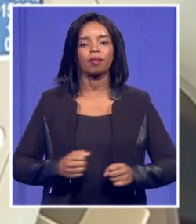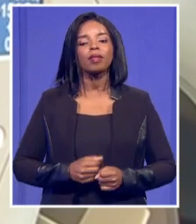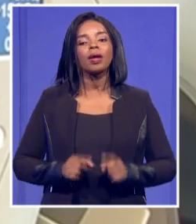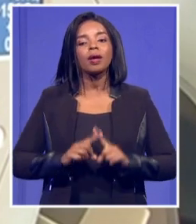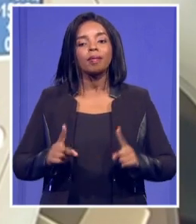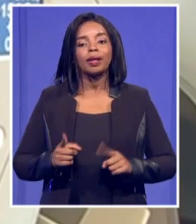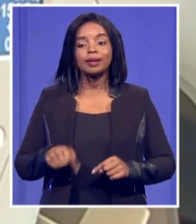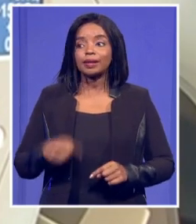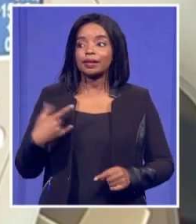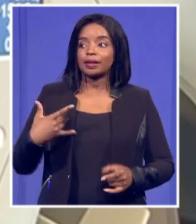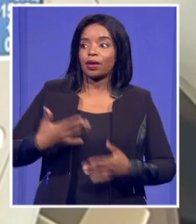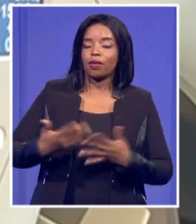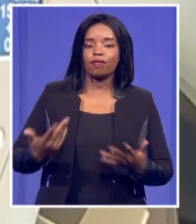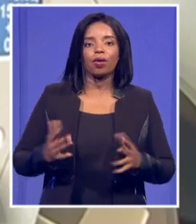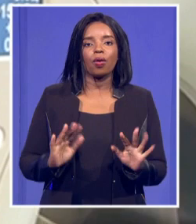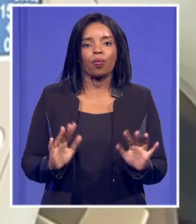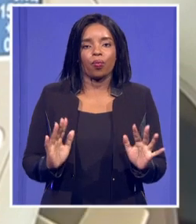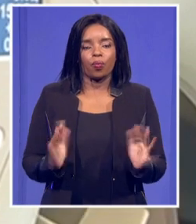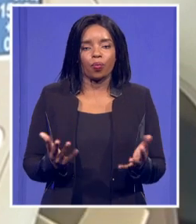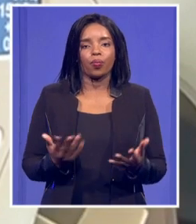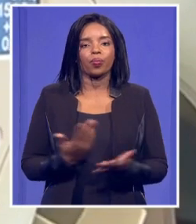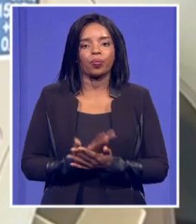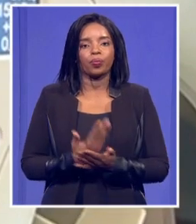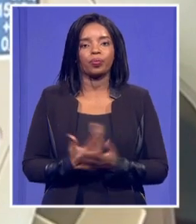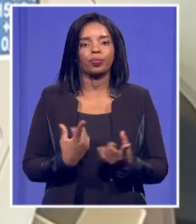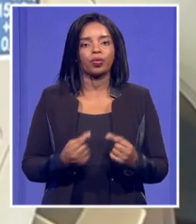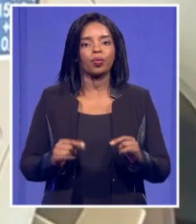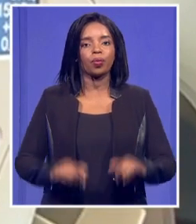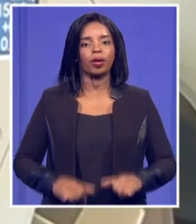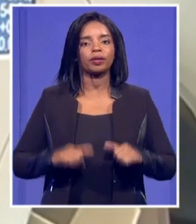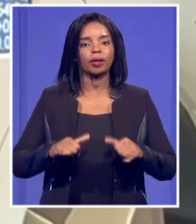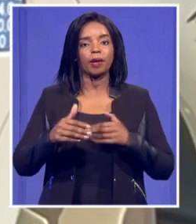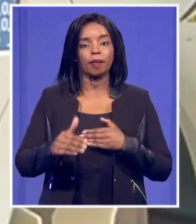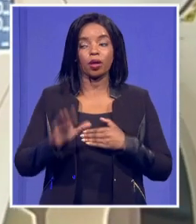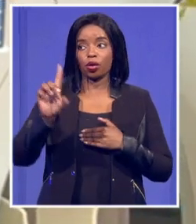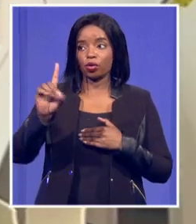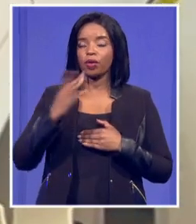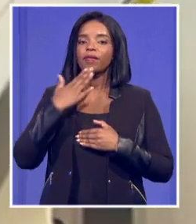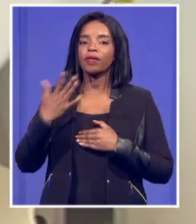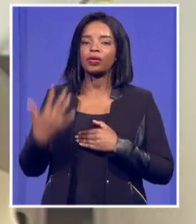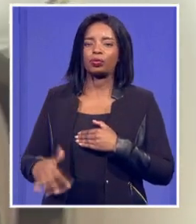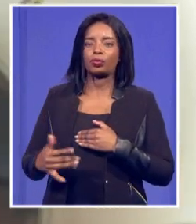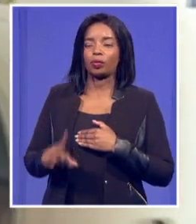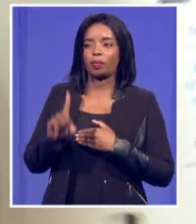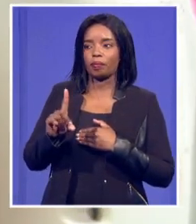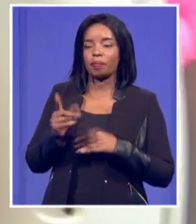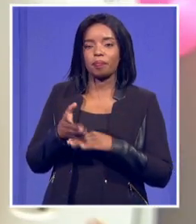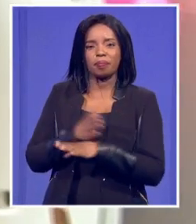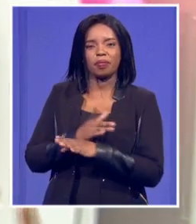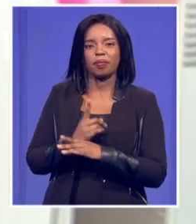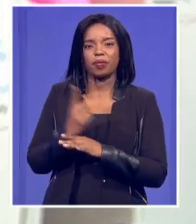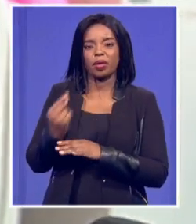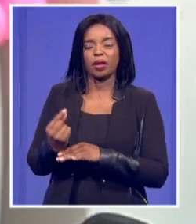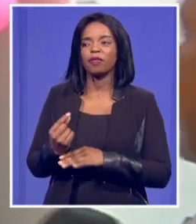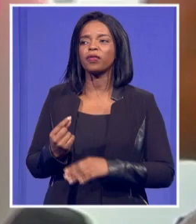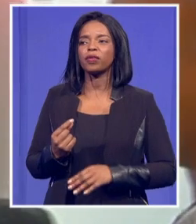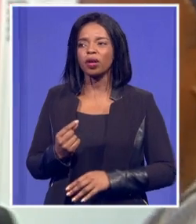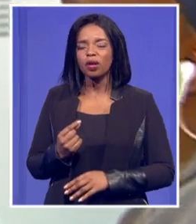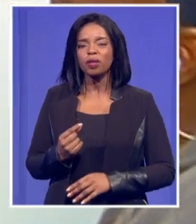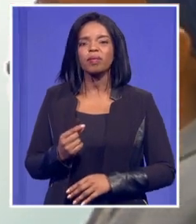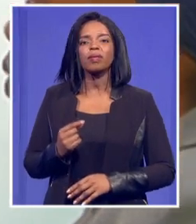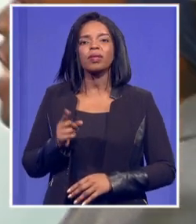period of breast cancer patients. Thank you so much, MEC. MEC, before we leave, man, before I let you go, studio is asking that you just show us